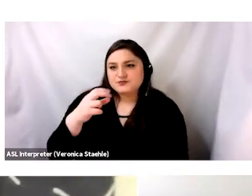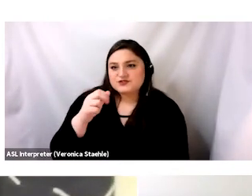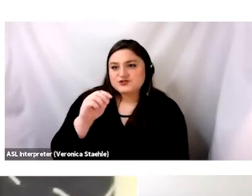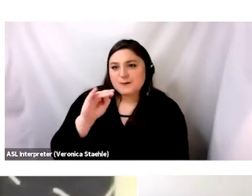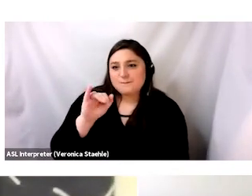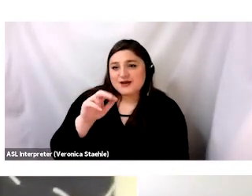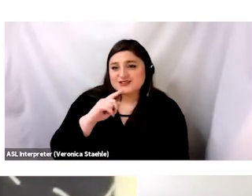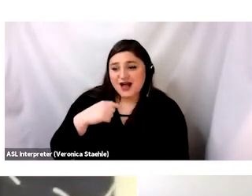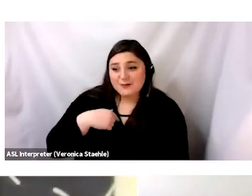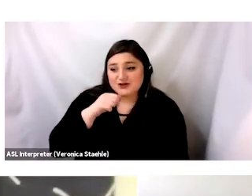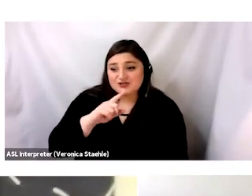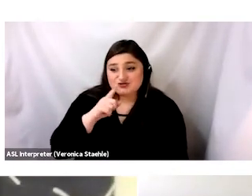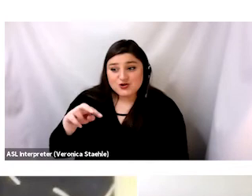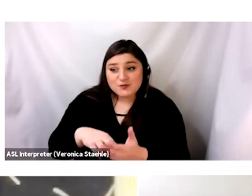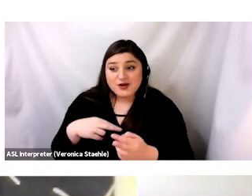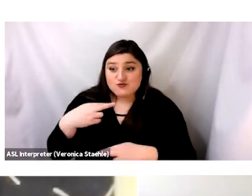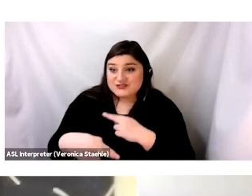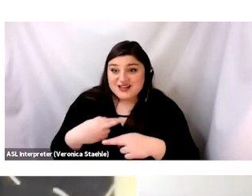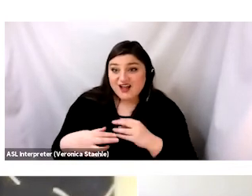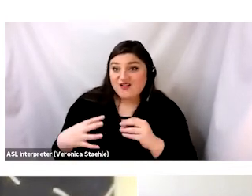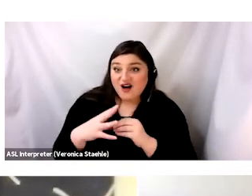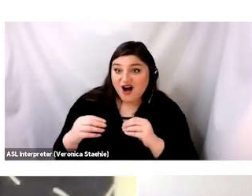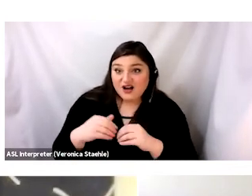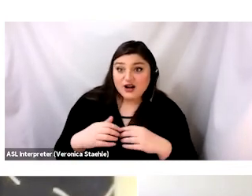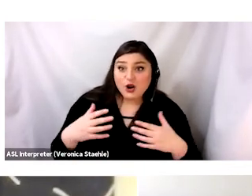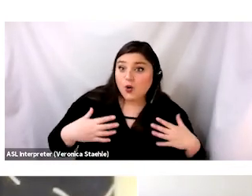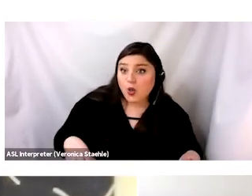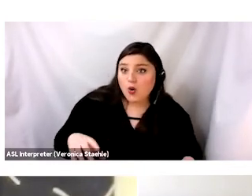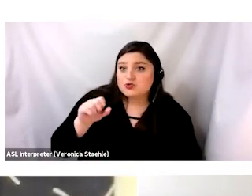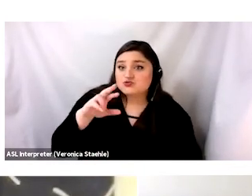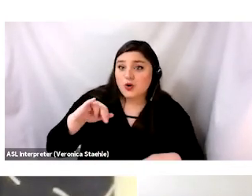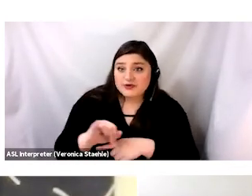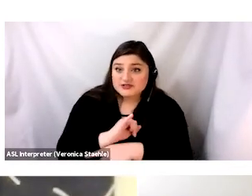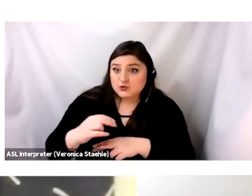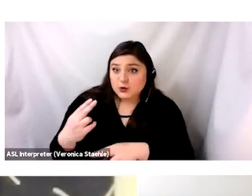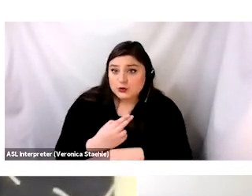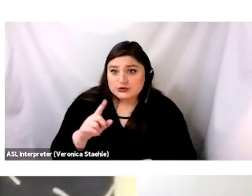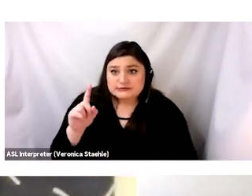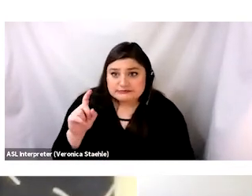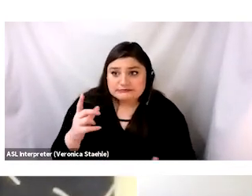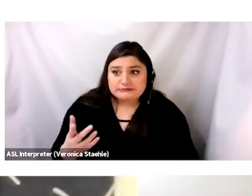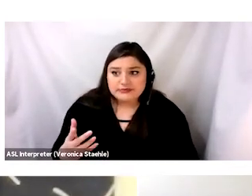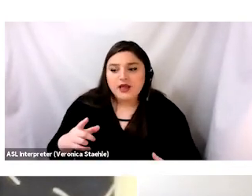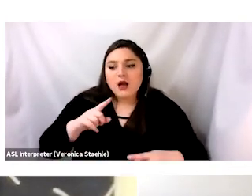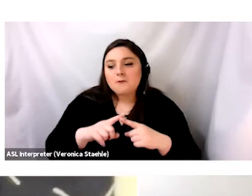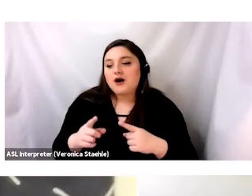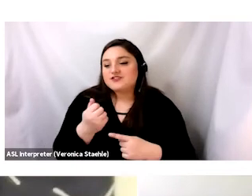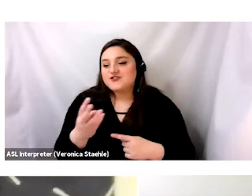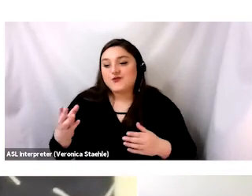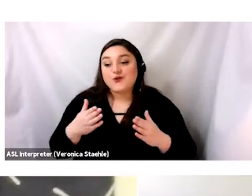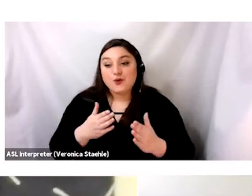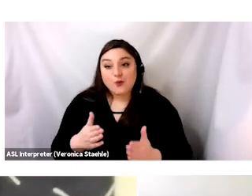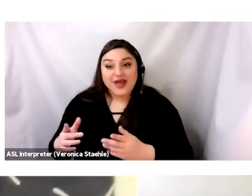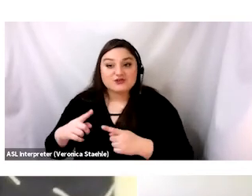know if you're referring to like recycled cotton in the fashion industry for clothes or industrial use. So there's a couple